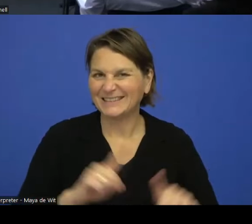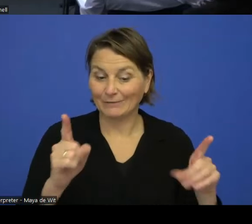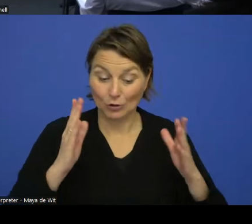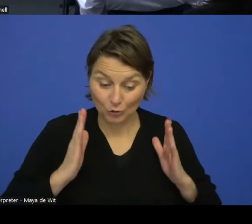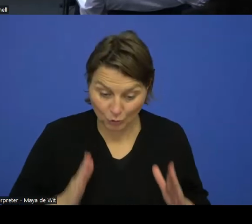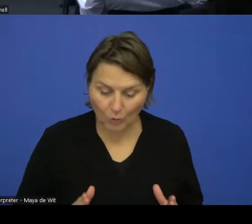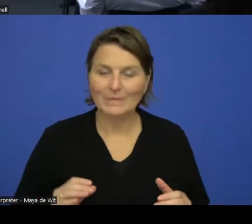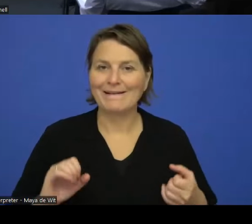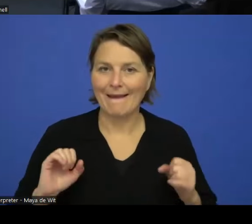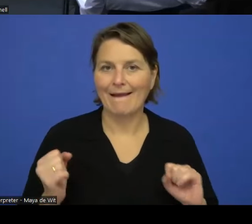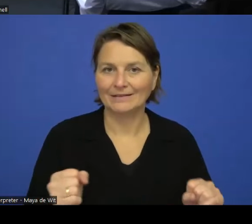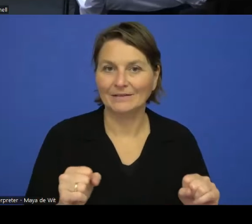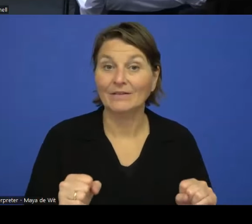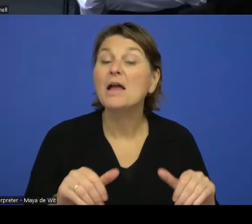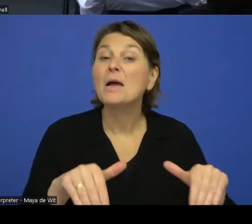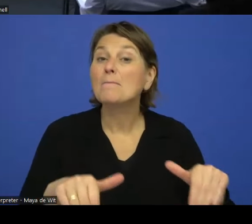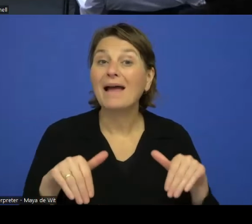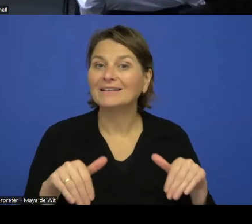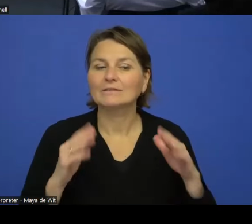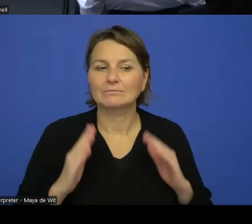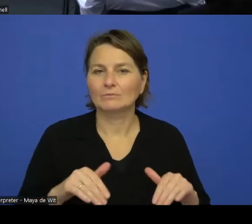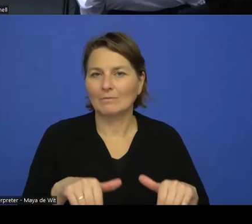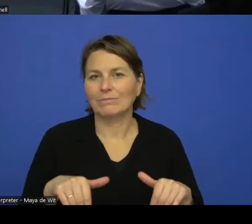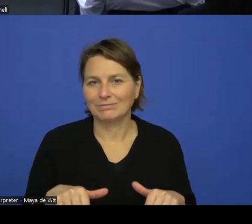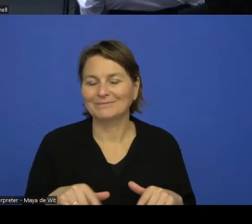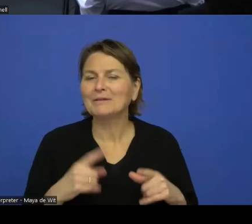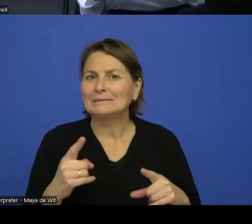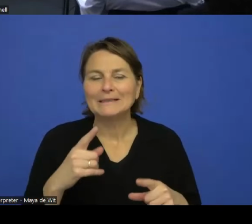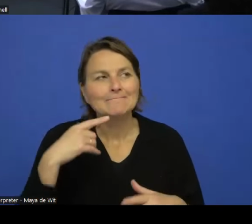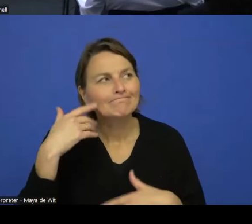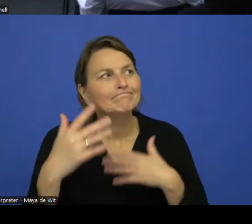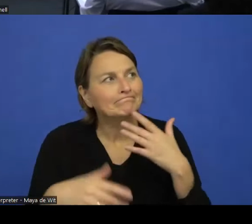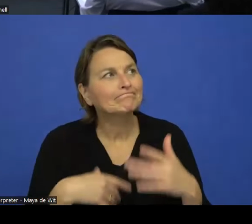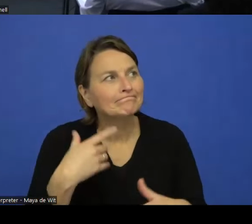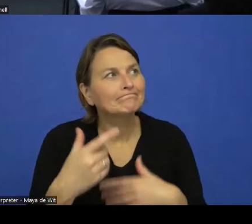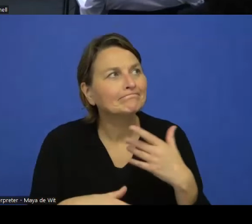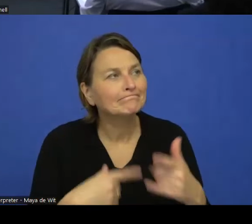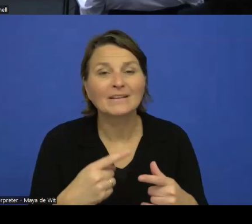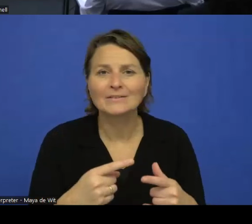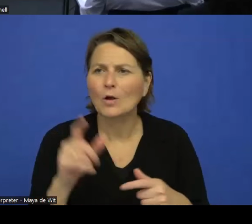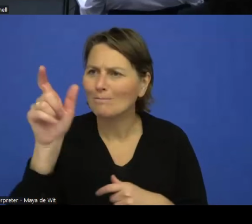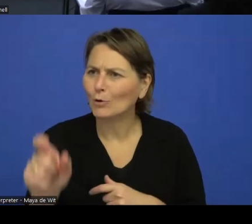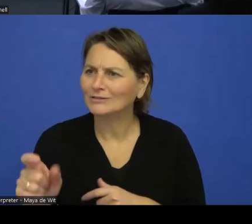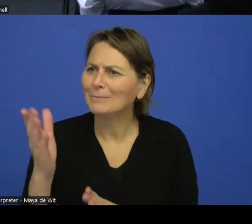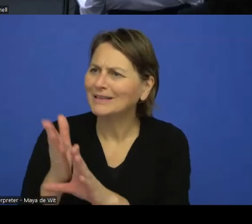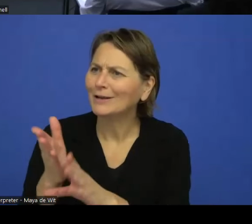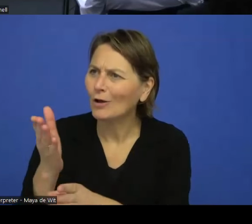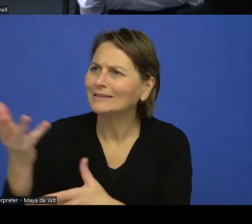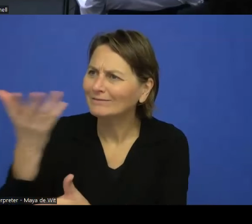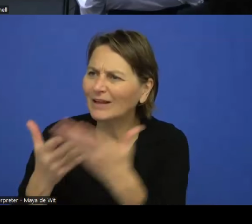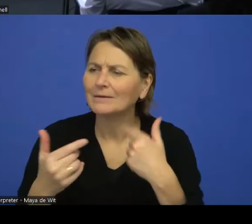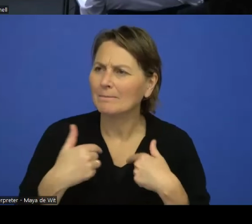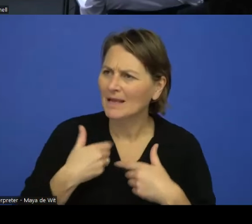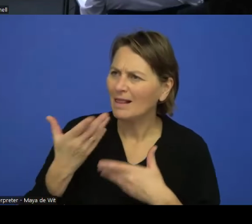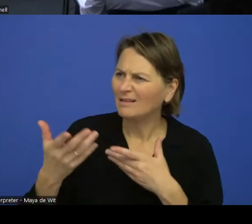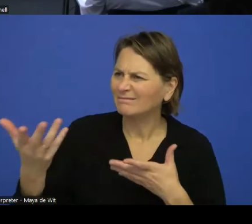being moved. And we did not realize this until a little while in, because we were both using exactly the same term to mean exactly the opposite things. We all agreed there was an